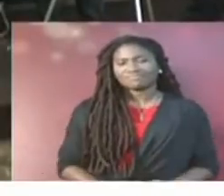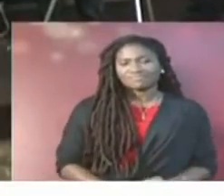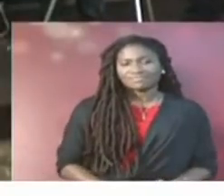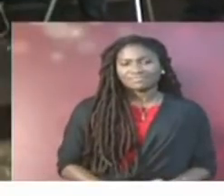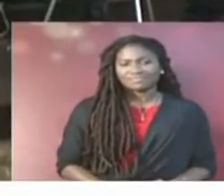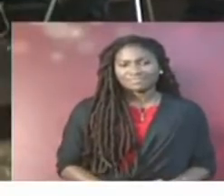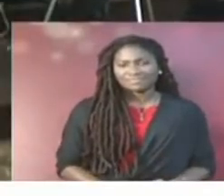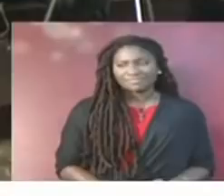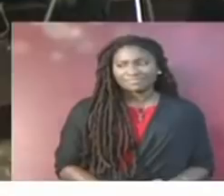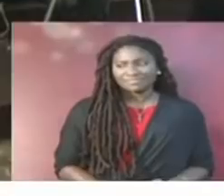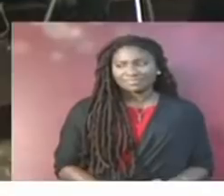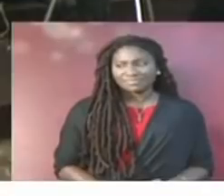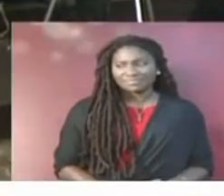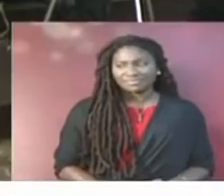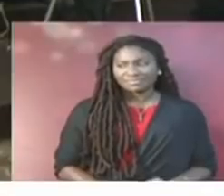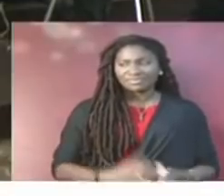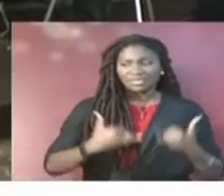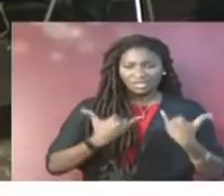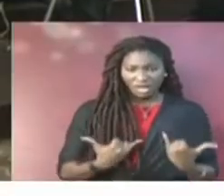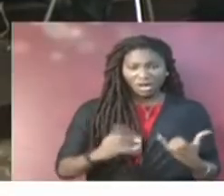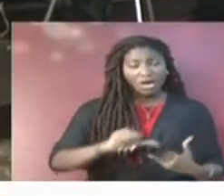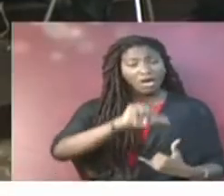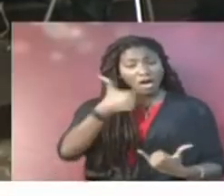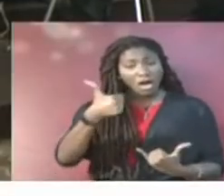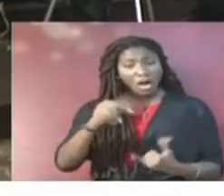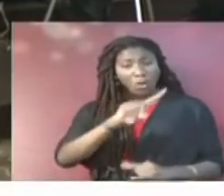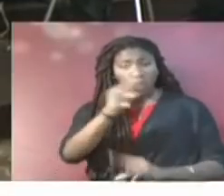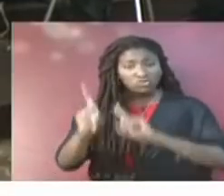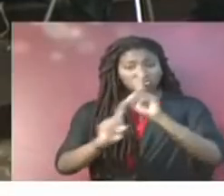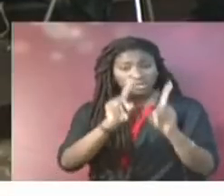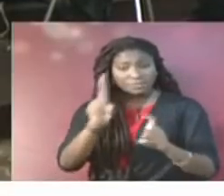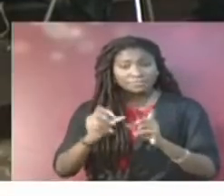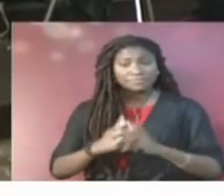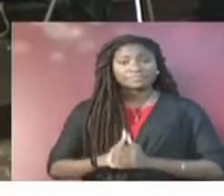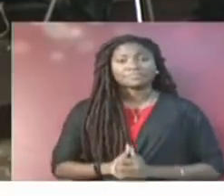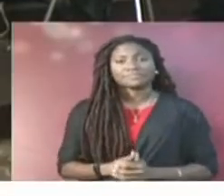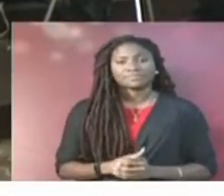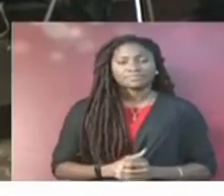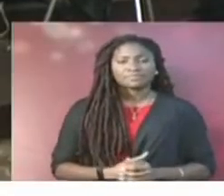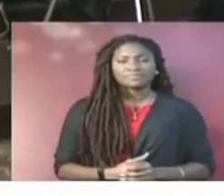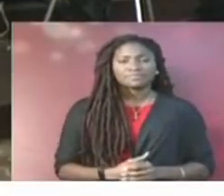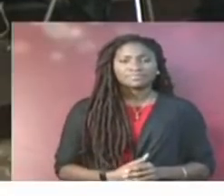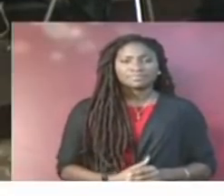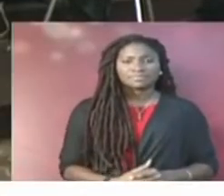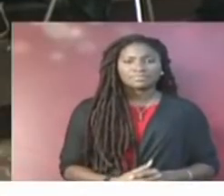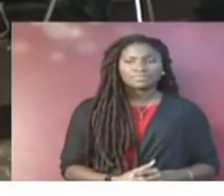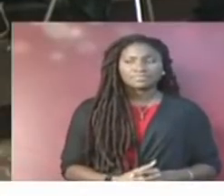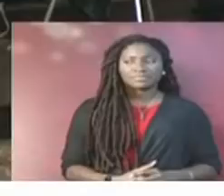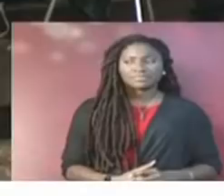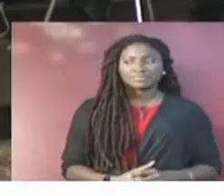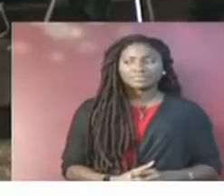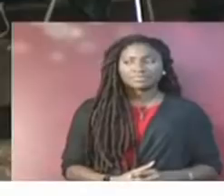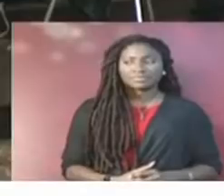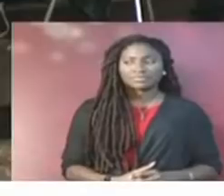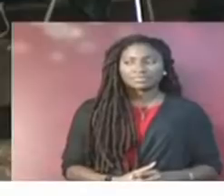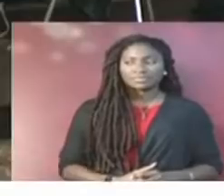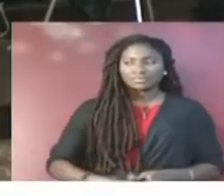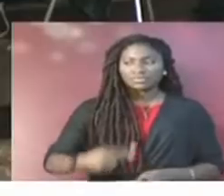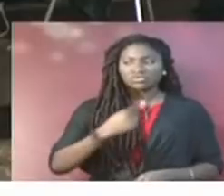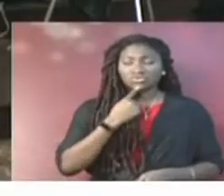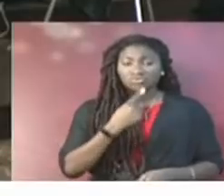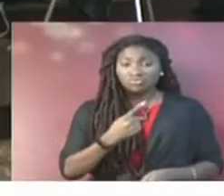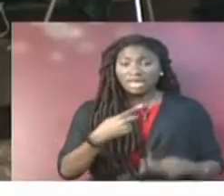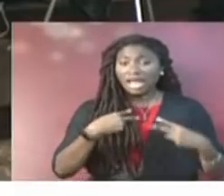Prime Minister, good afternoon. Kimberly D'Souza from TTT News. We have some, Kimberly D'Souza, TTT News. We have some athletes